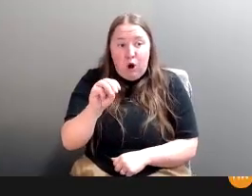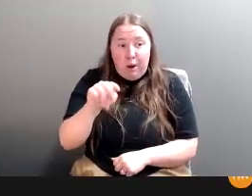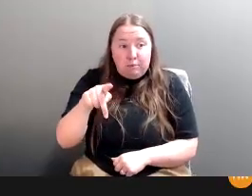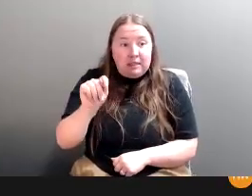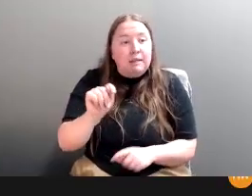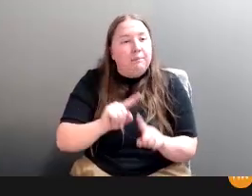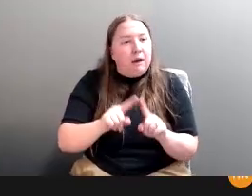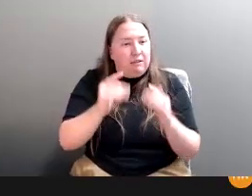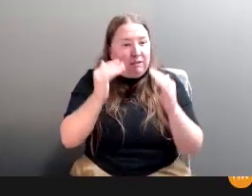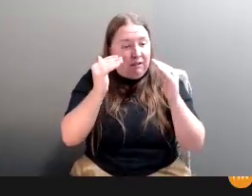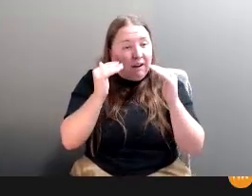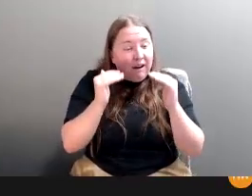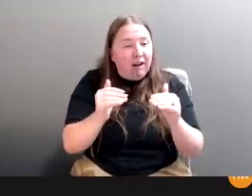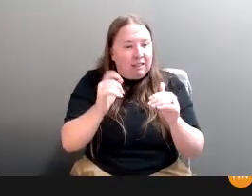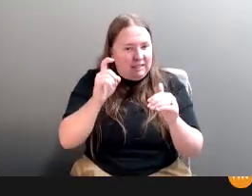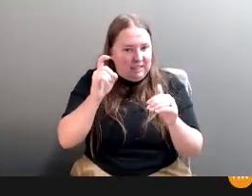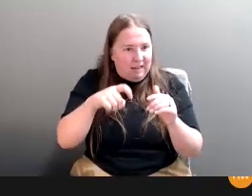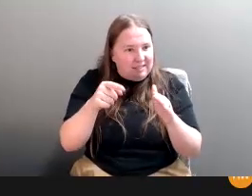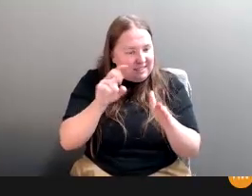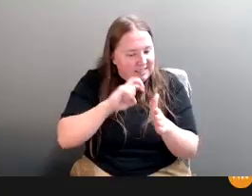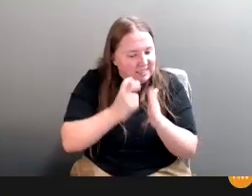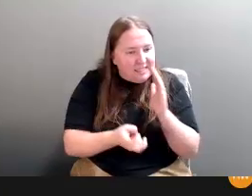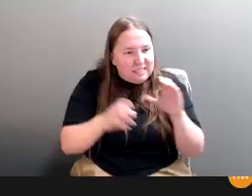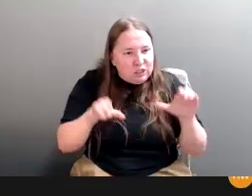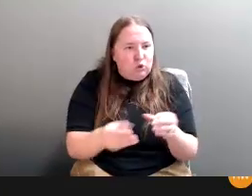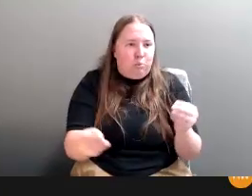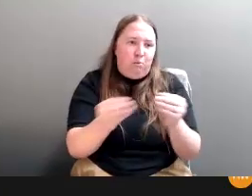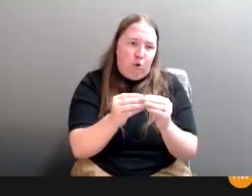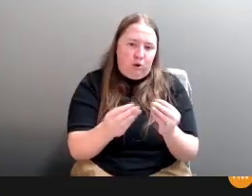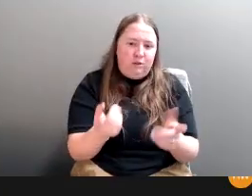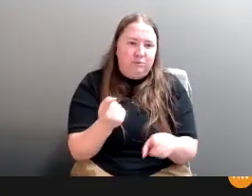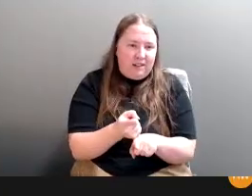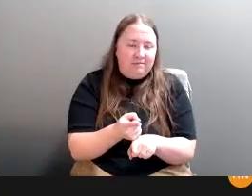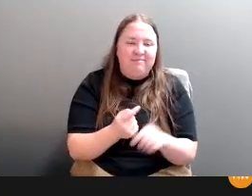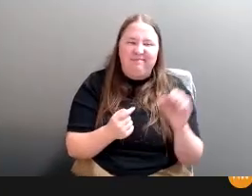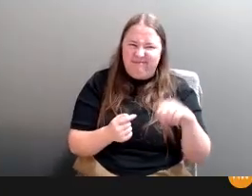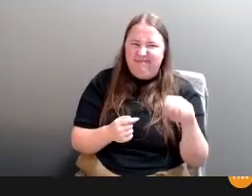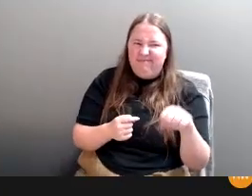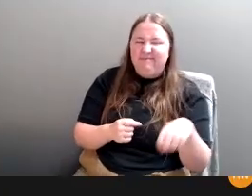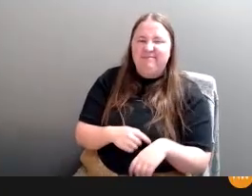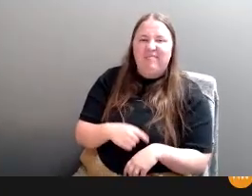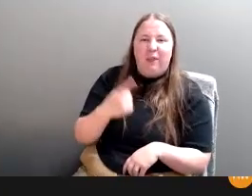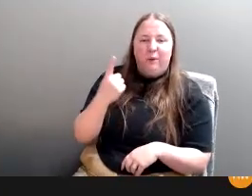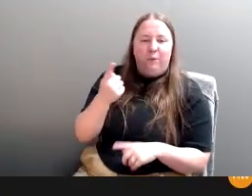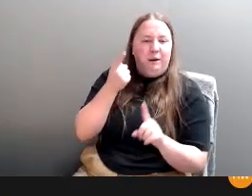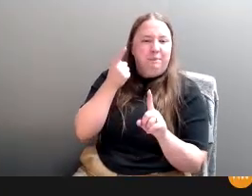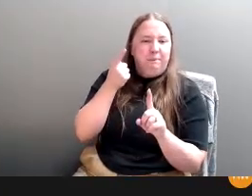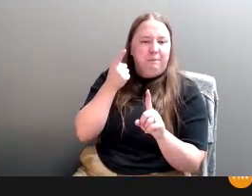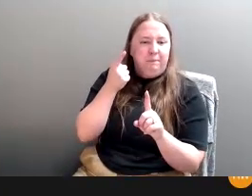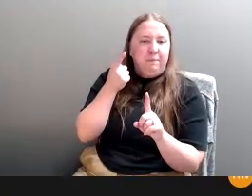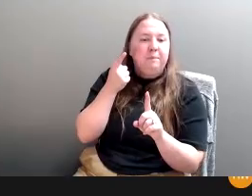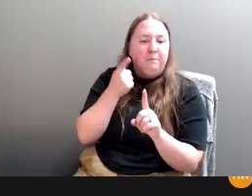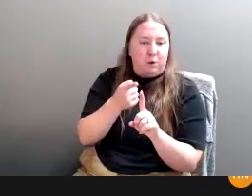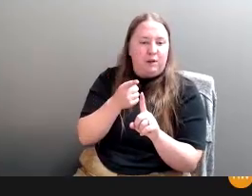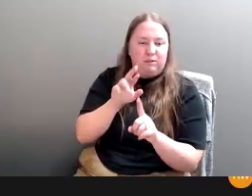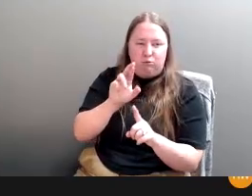to the next level, then you actually have to dig in and do something more. Yeah. Yeah, and I Good. think yeah, one of the points that me and Rio were